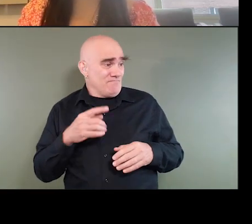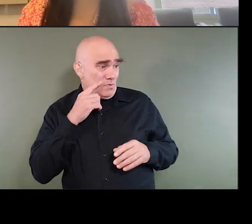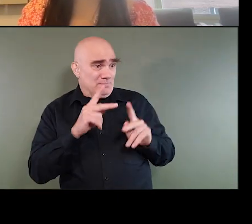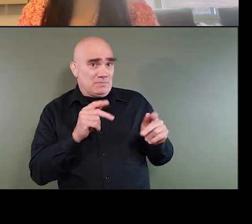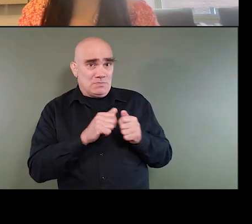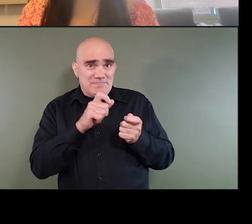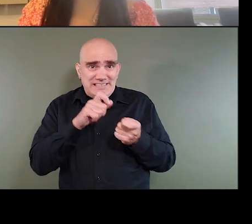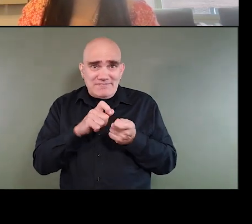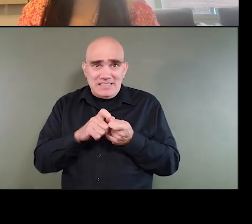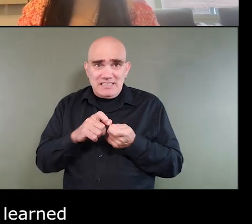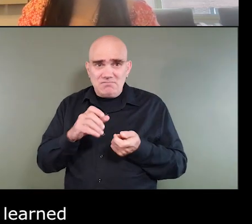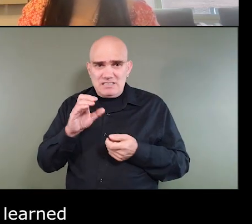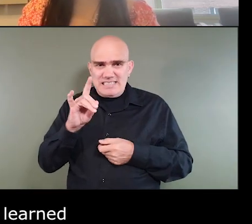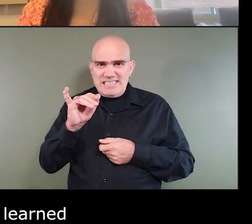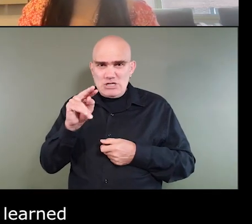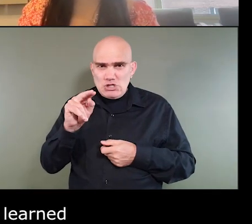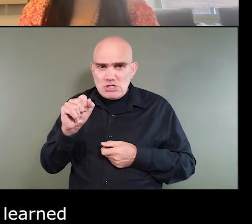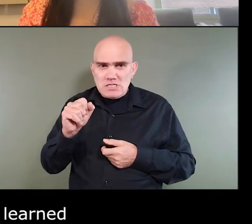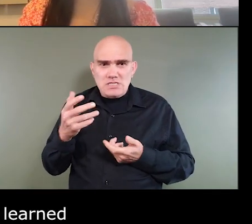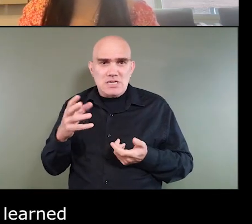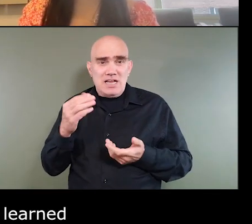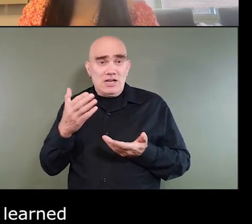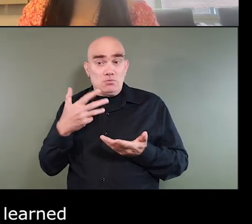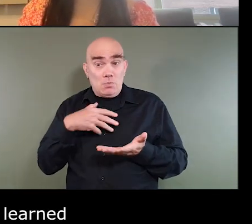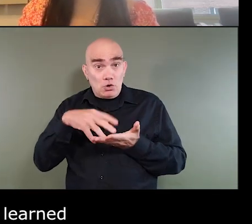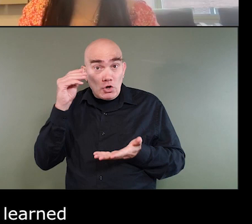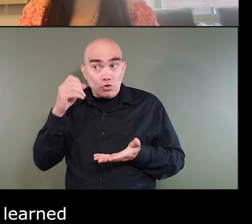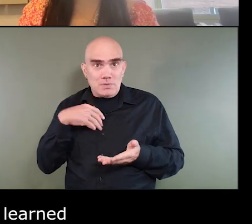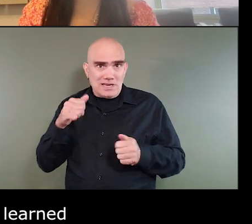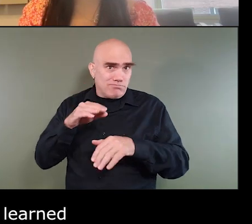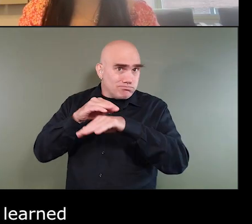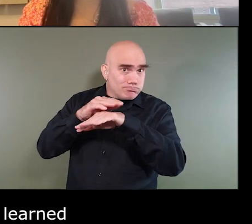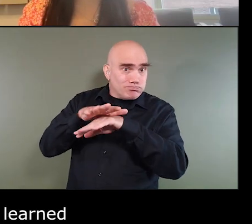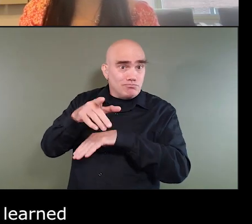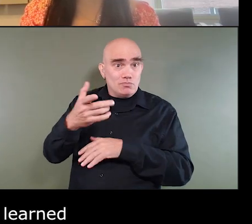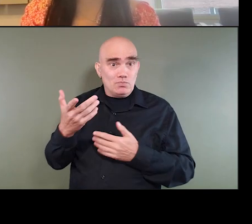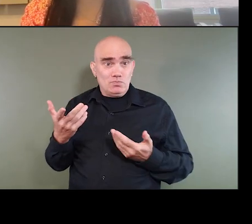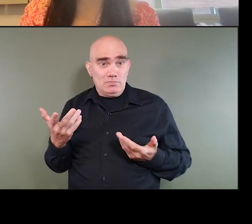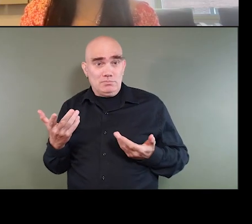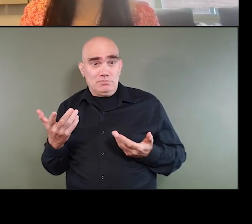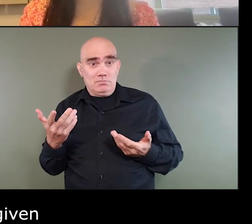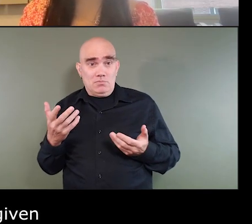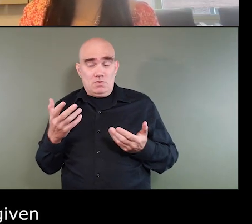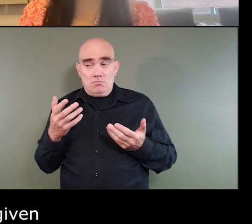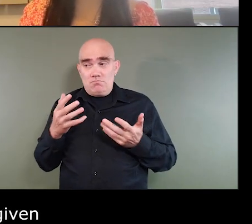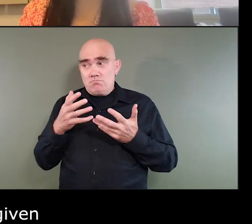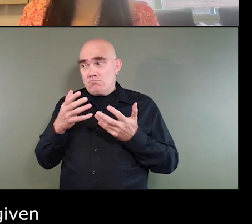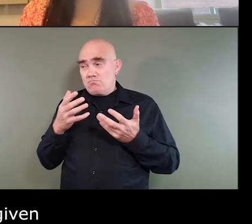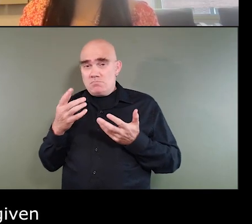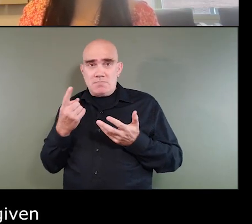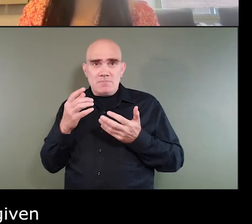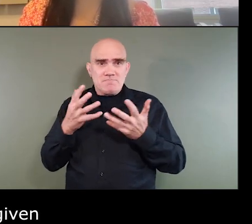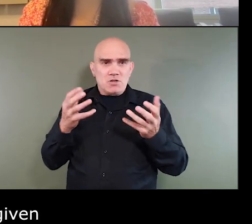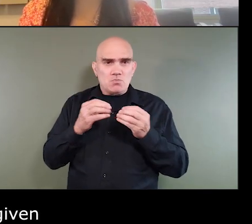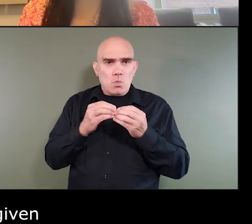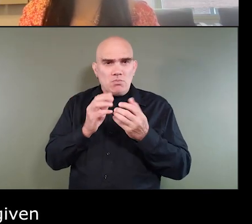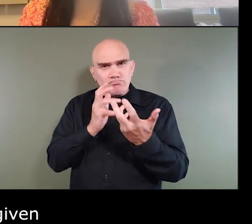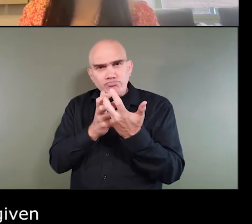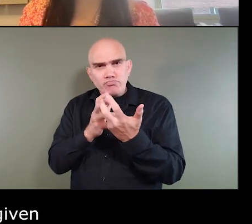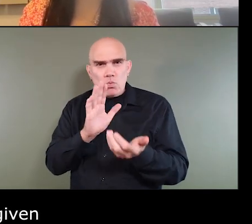folks with specific conditions. And here's what we've learned. So we can give you advice that's more tailored to a given